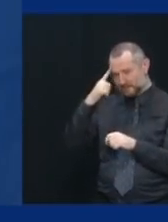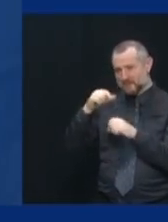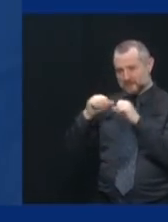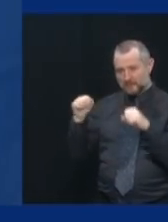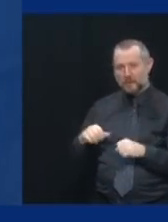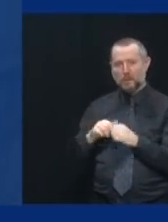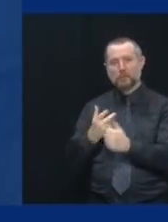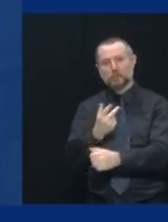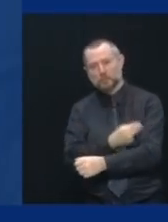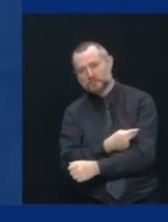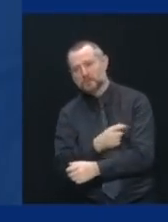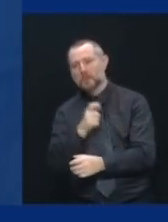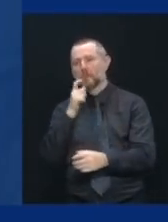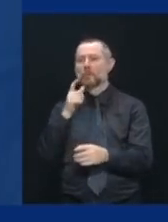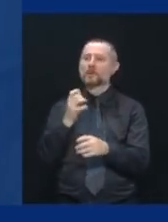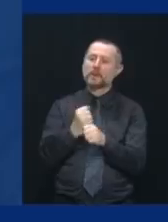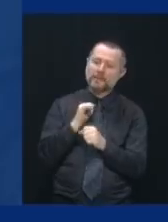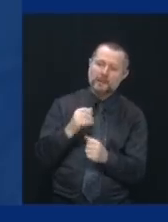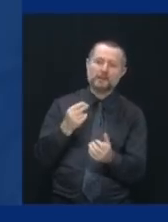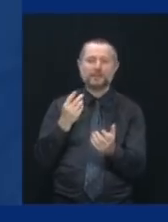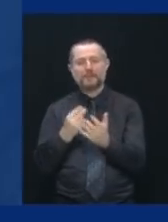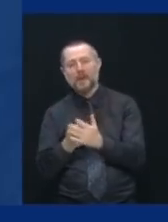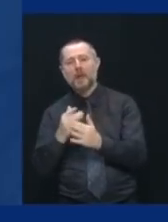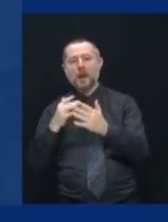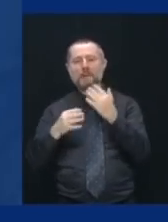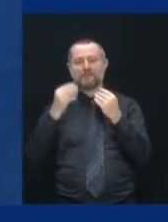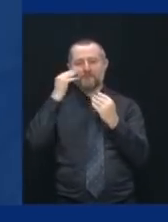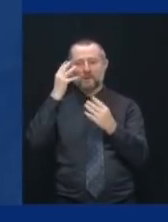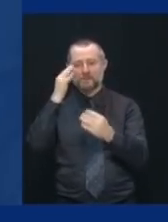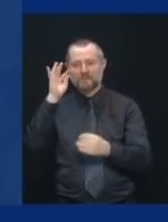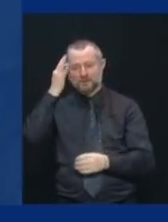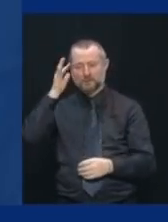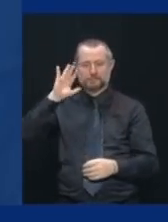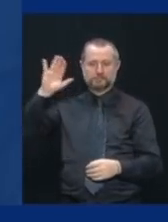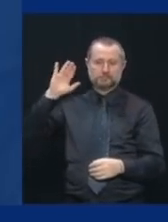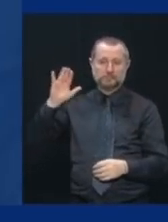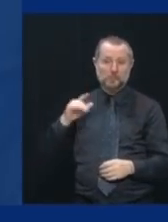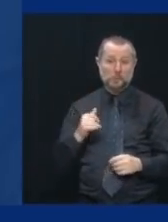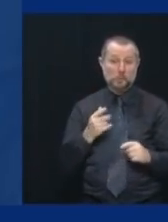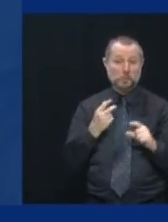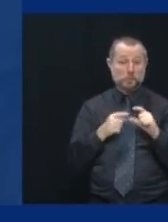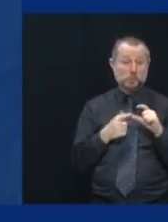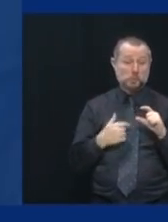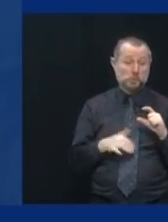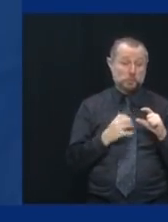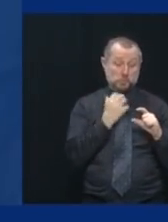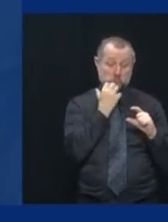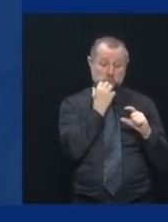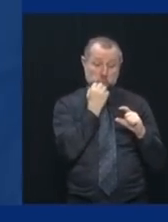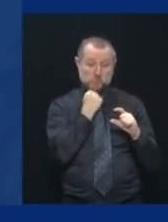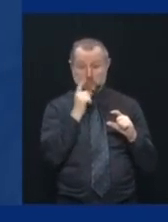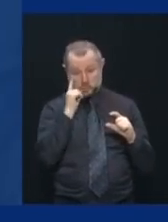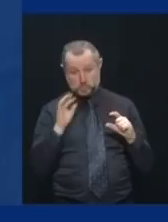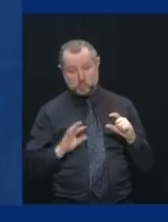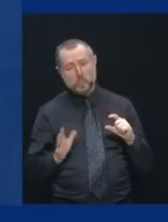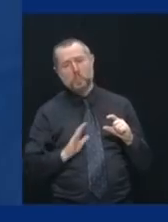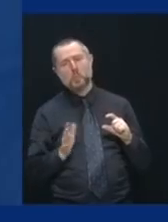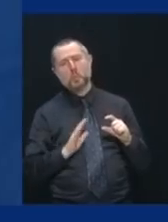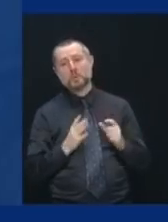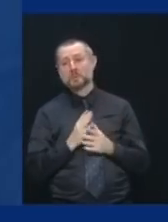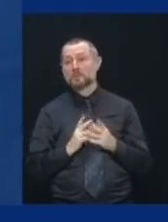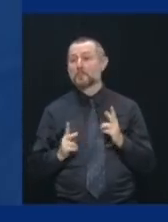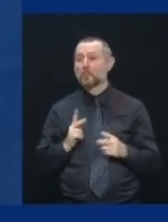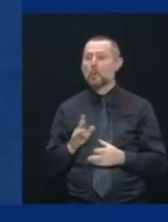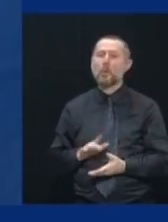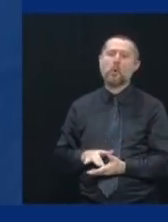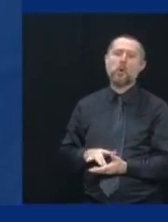went. This is a precious resource. There will be fraud, there will be mistakes, there will be inefficiency.